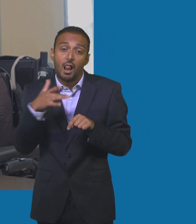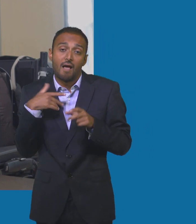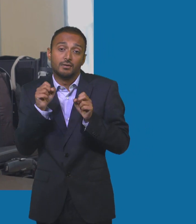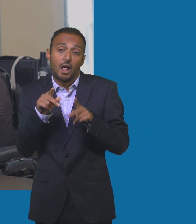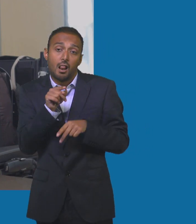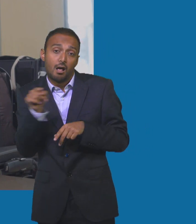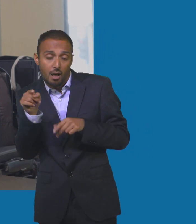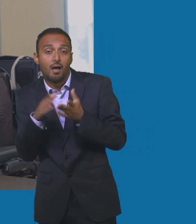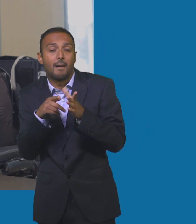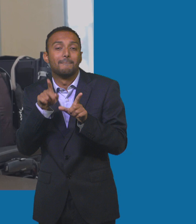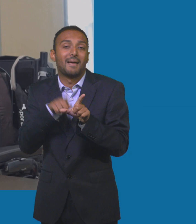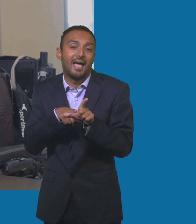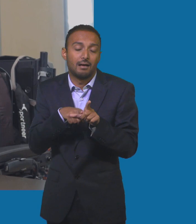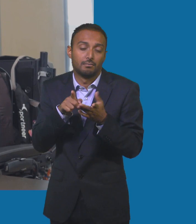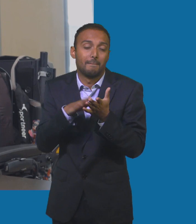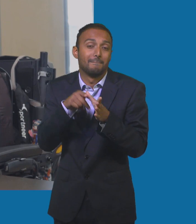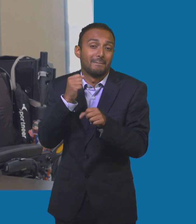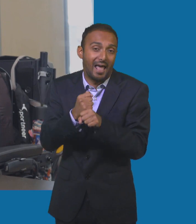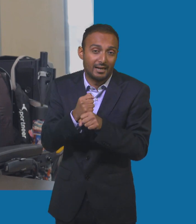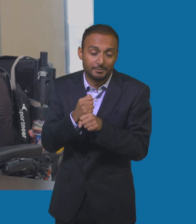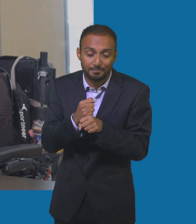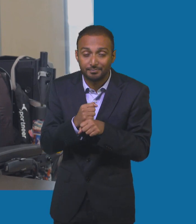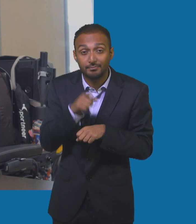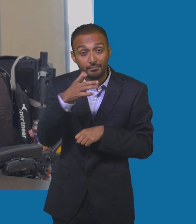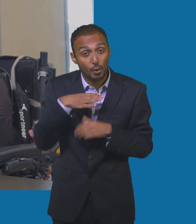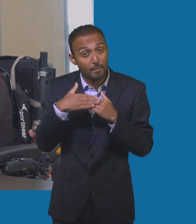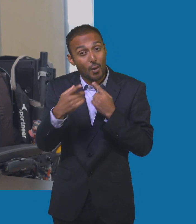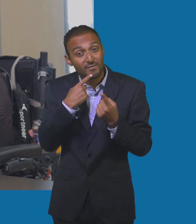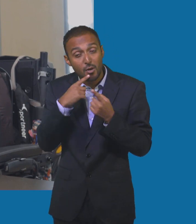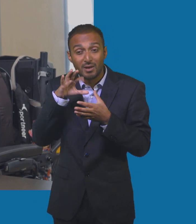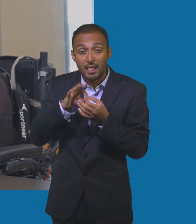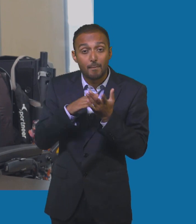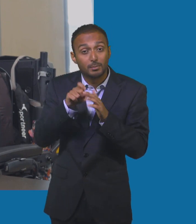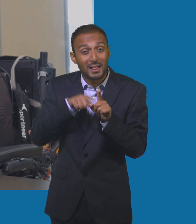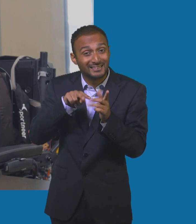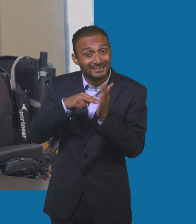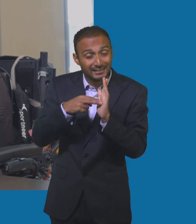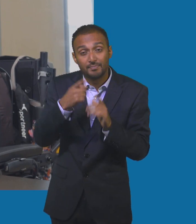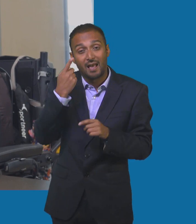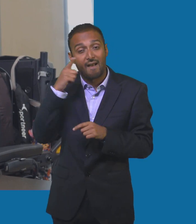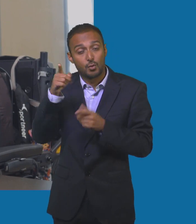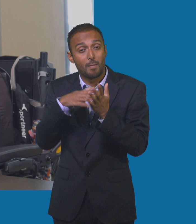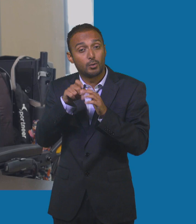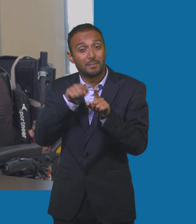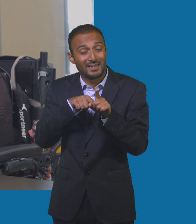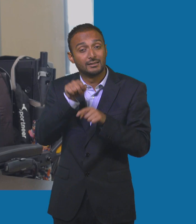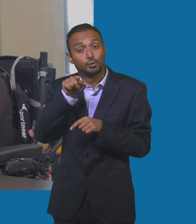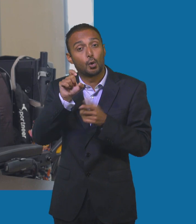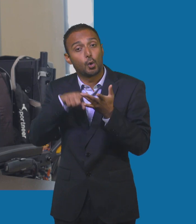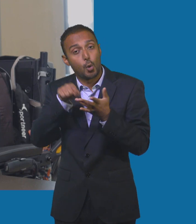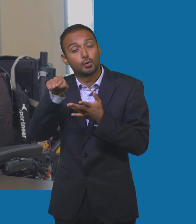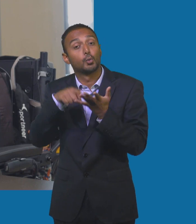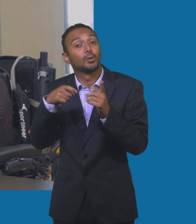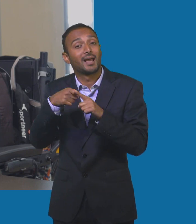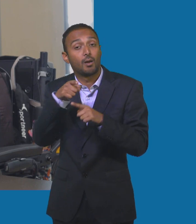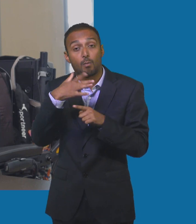Motability_lifestyle_mag. Finally, if you want more information about Motability schemes, go to motability.co.uk. Or if you want to learn